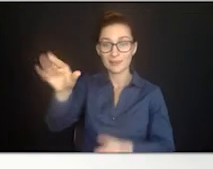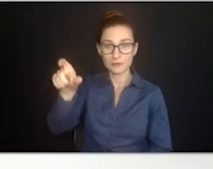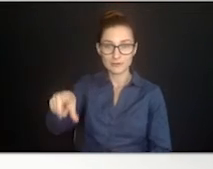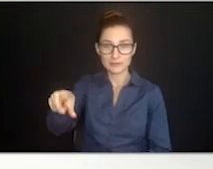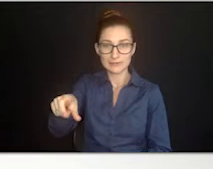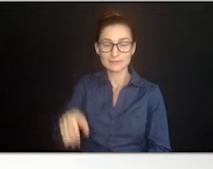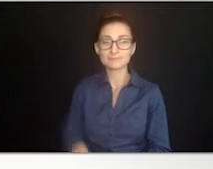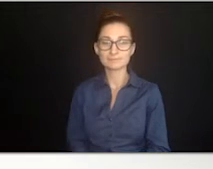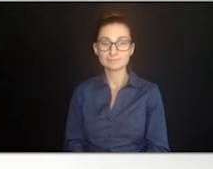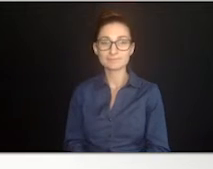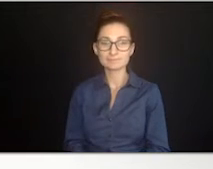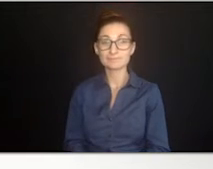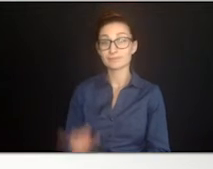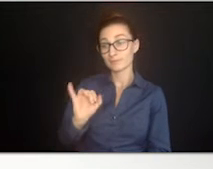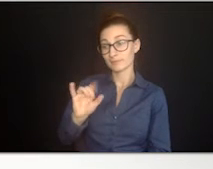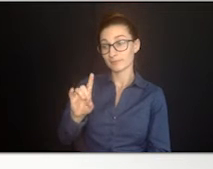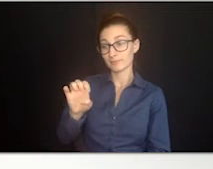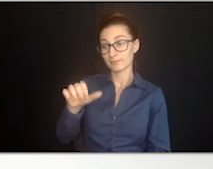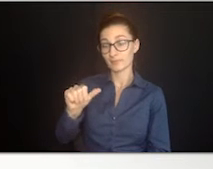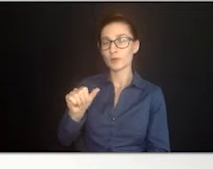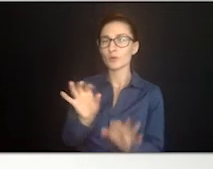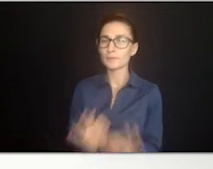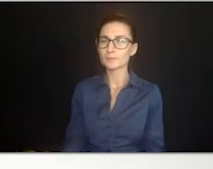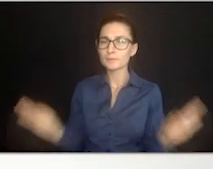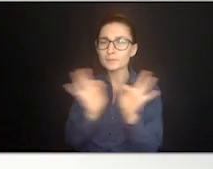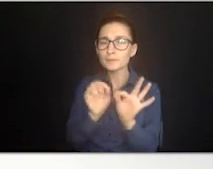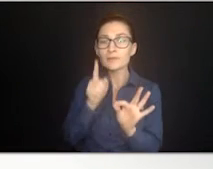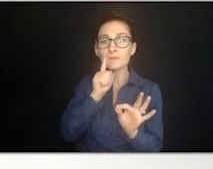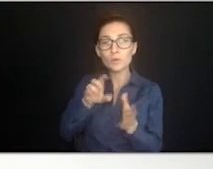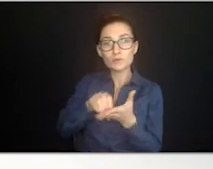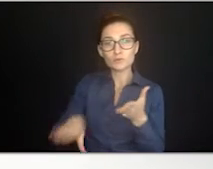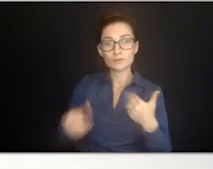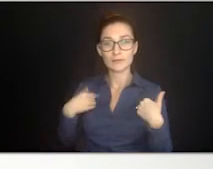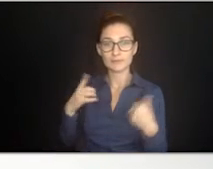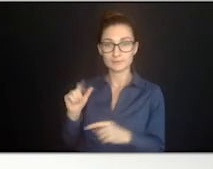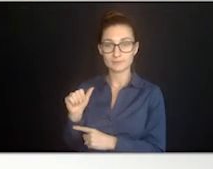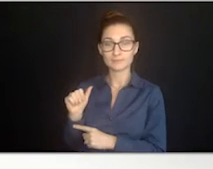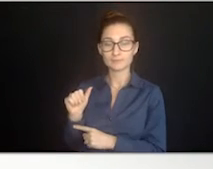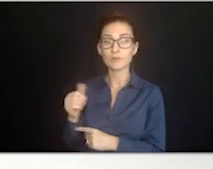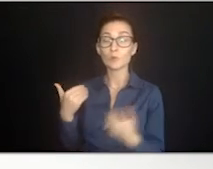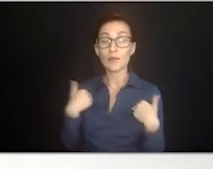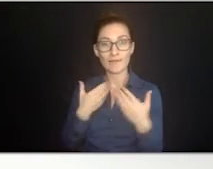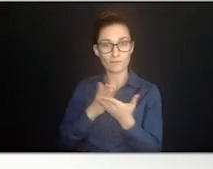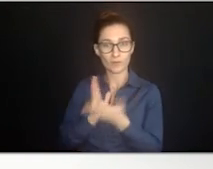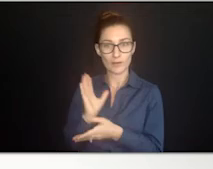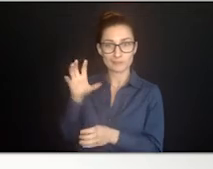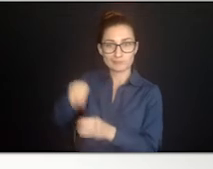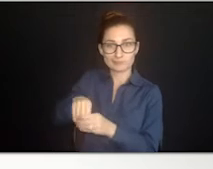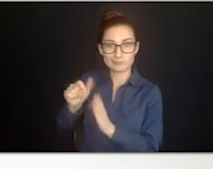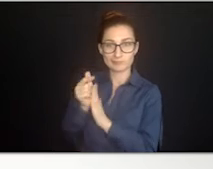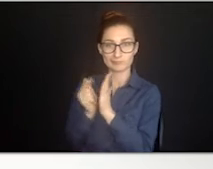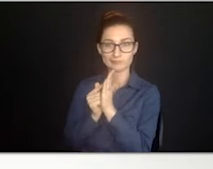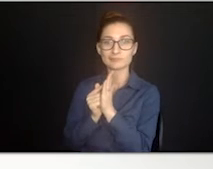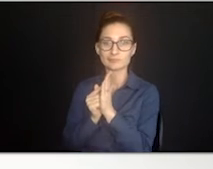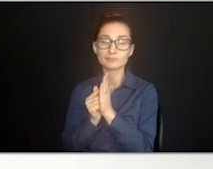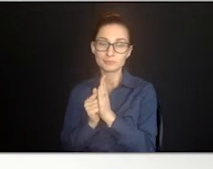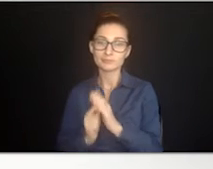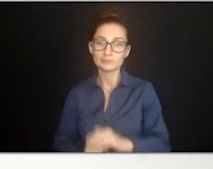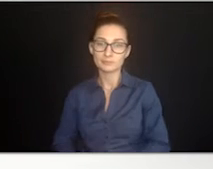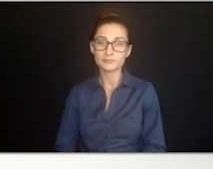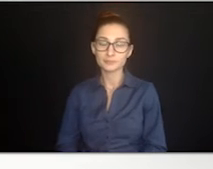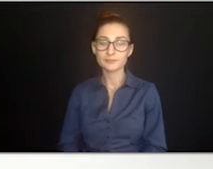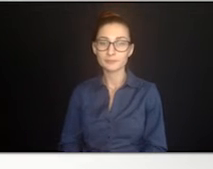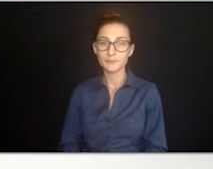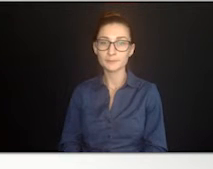IDEA is very important to parents of students with disabilities. There are rights that you have within that, within the